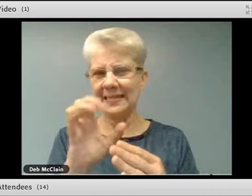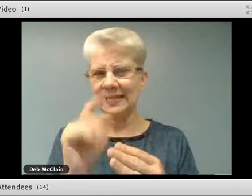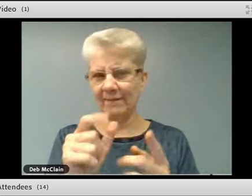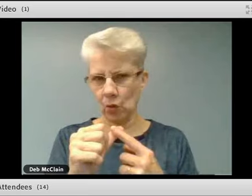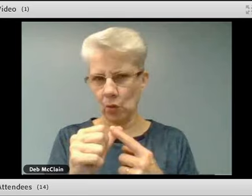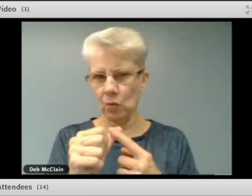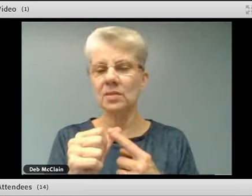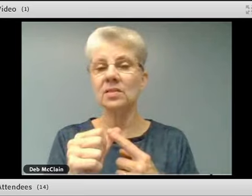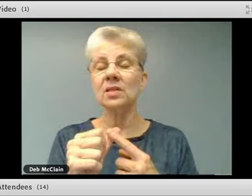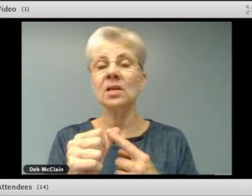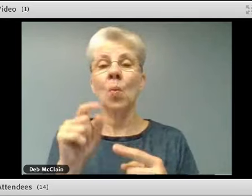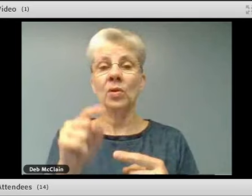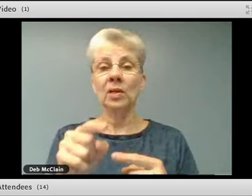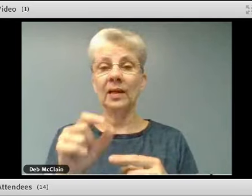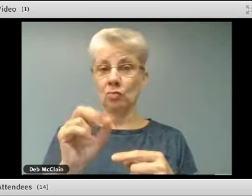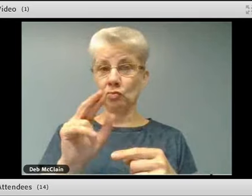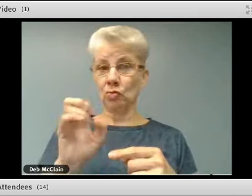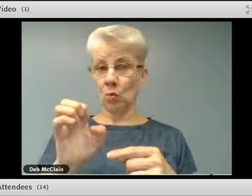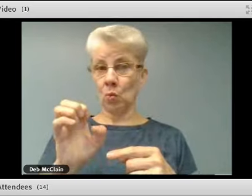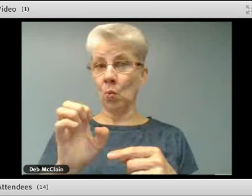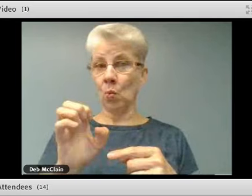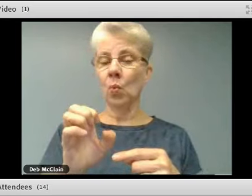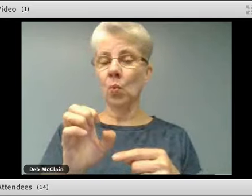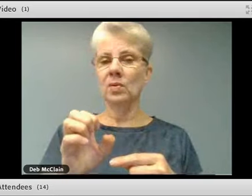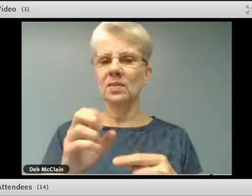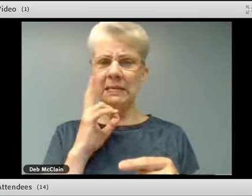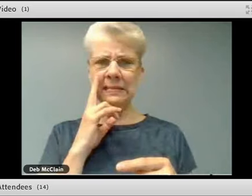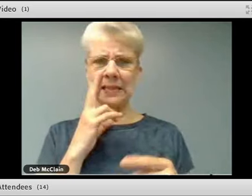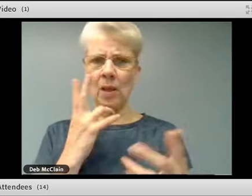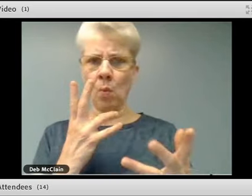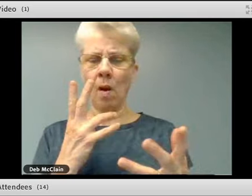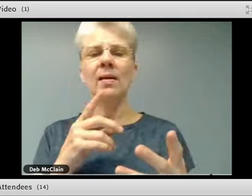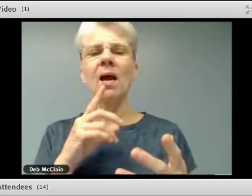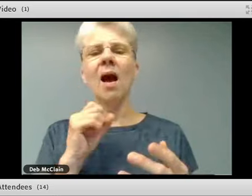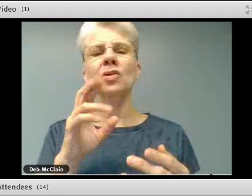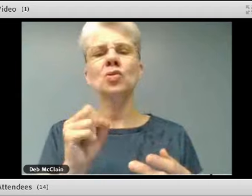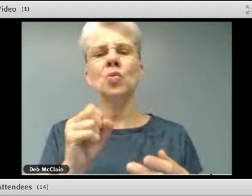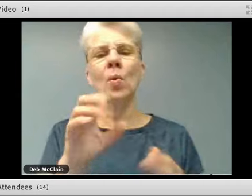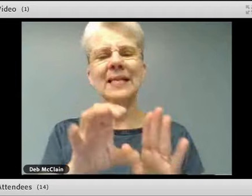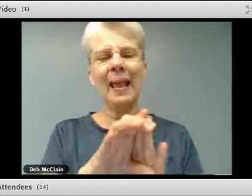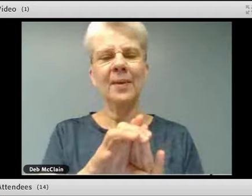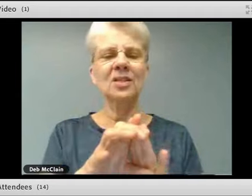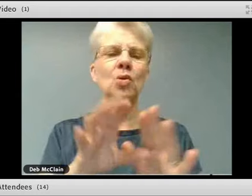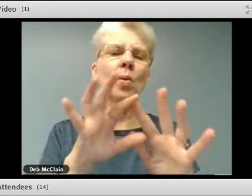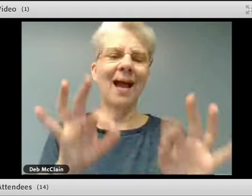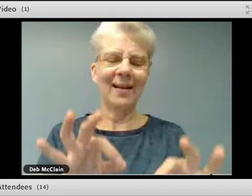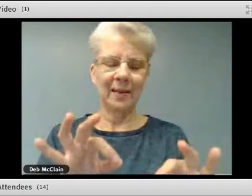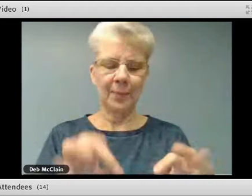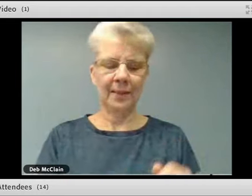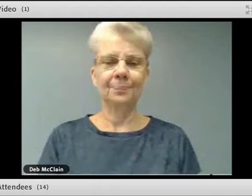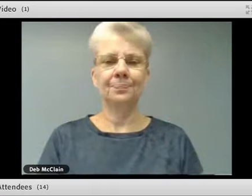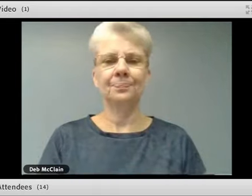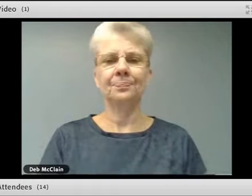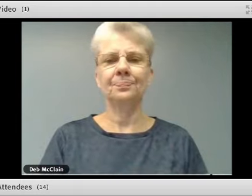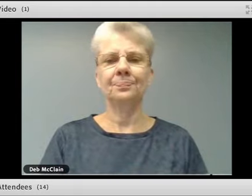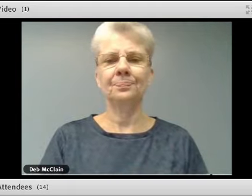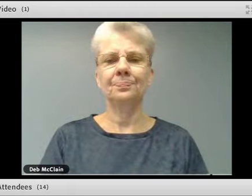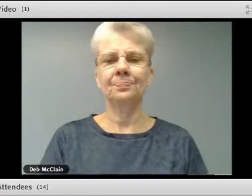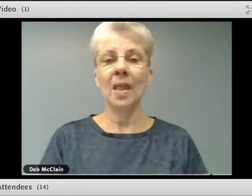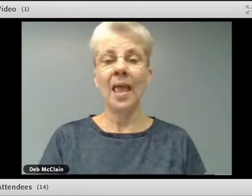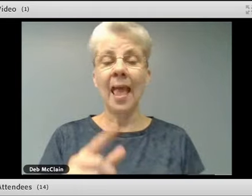click on a source, what you'll see is a source image or document in a viewer that you can zoom